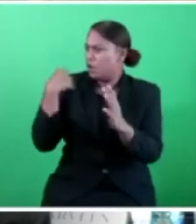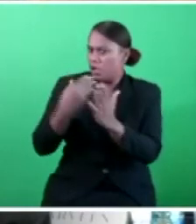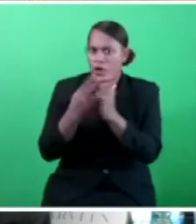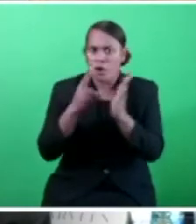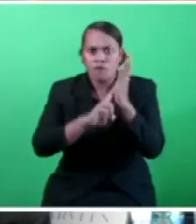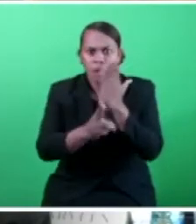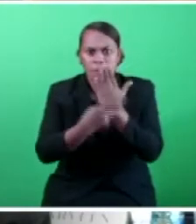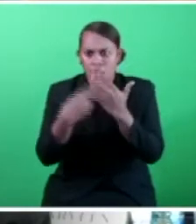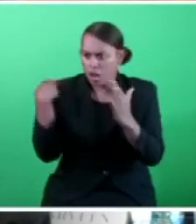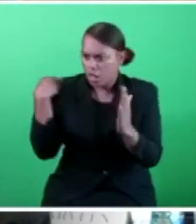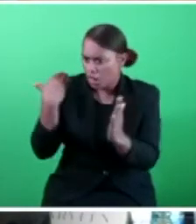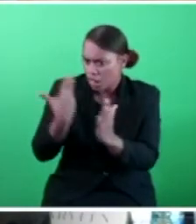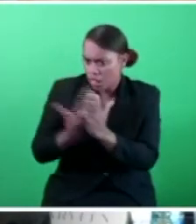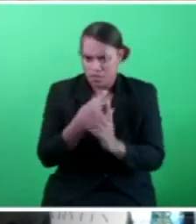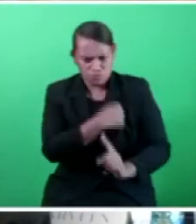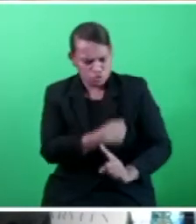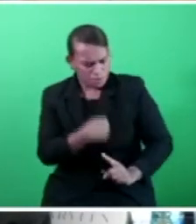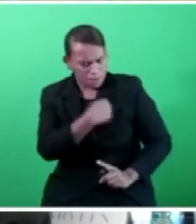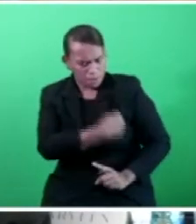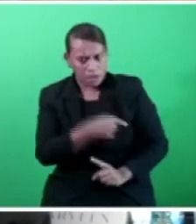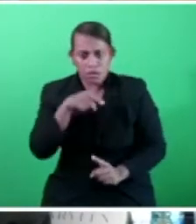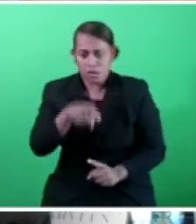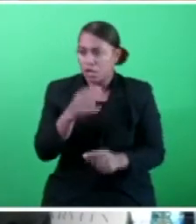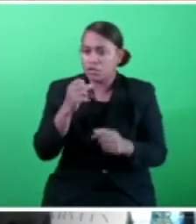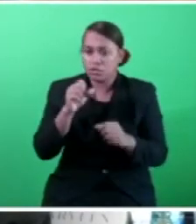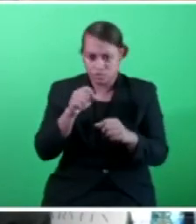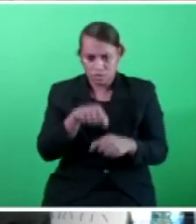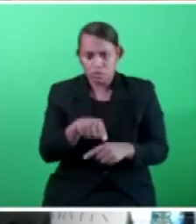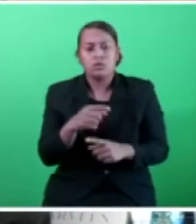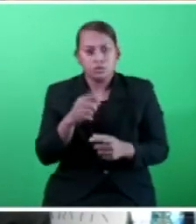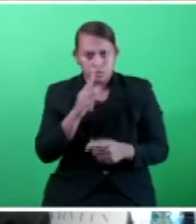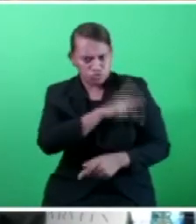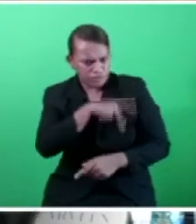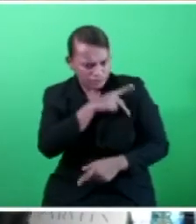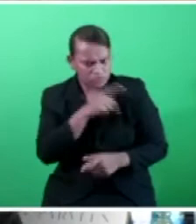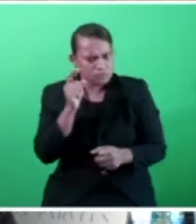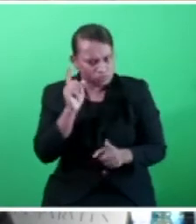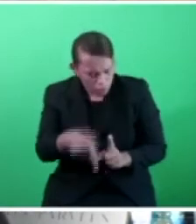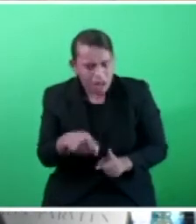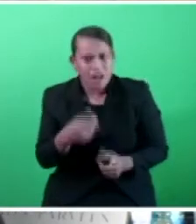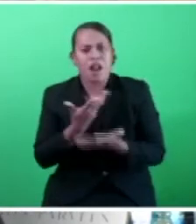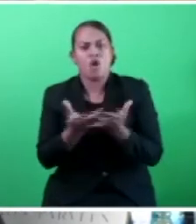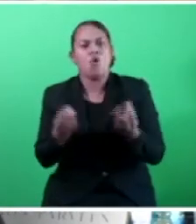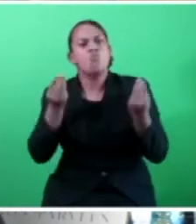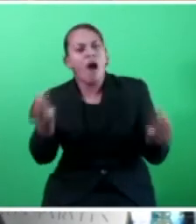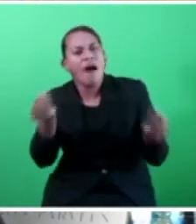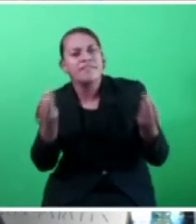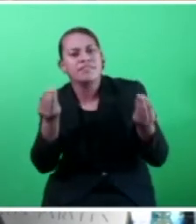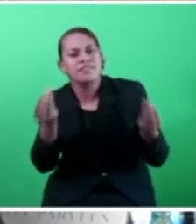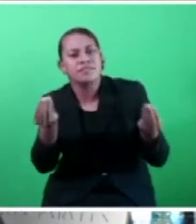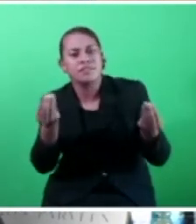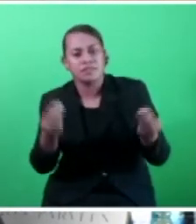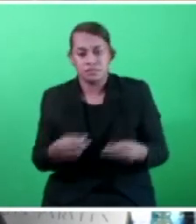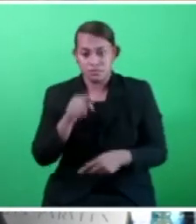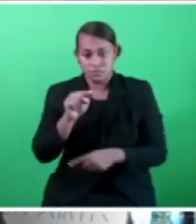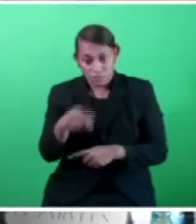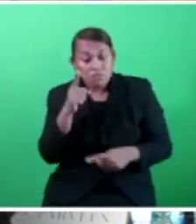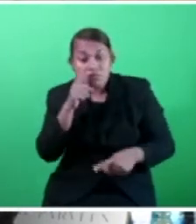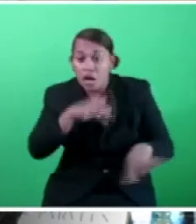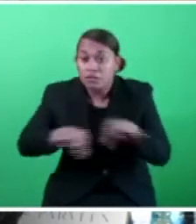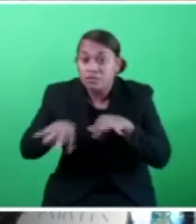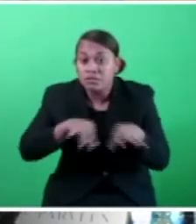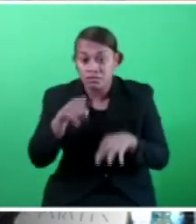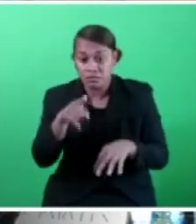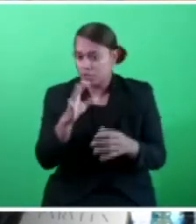people and their proven professionalism speaks for itself, Honourable Speaker. Our plans to contain COVID-19 is not